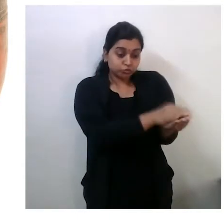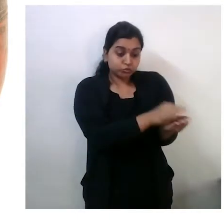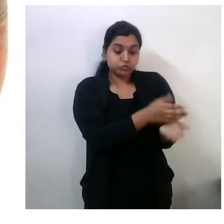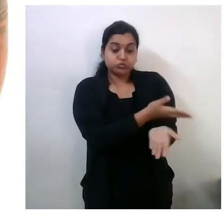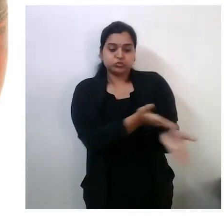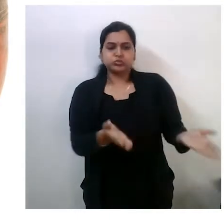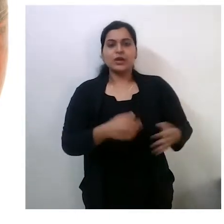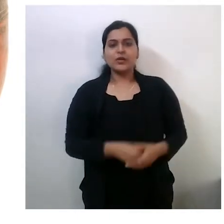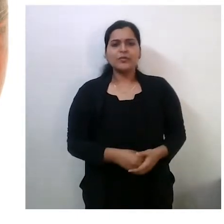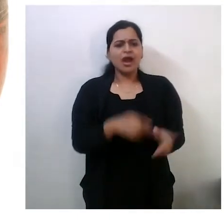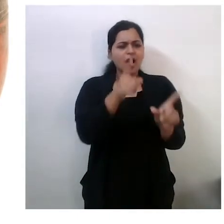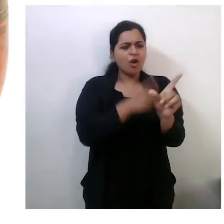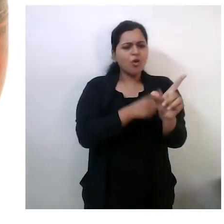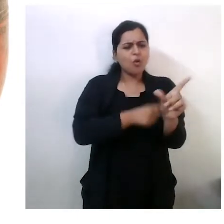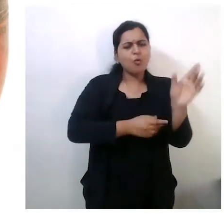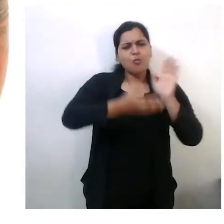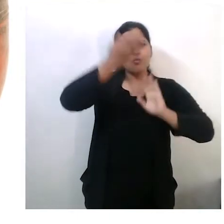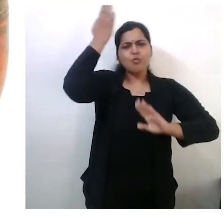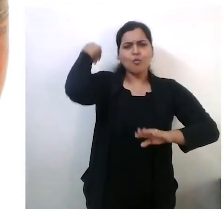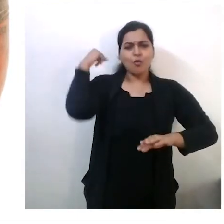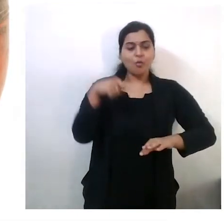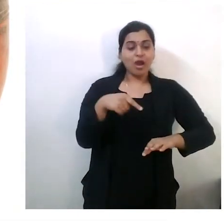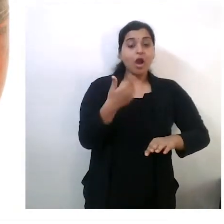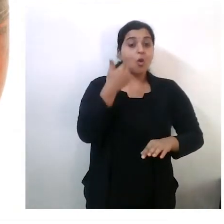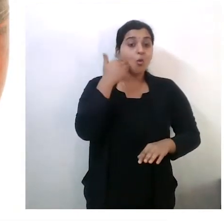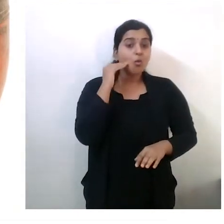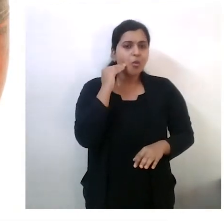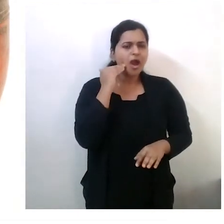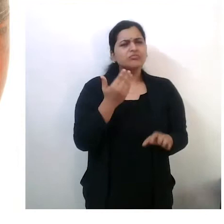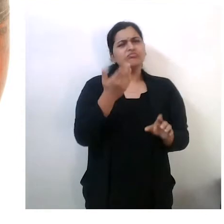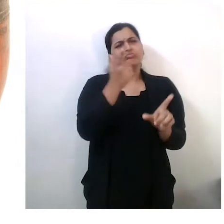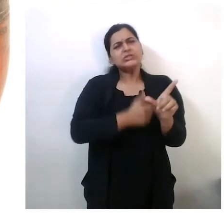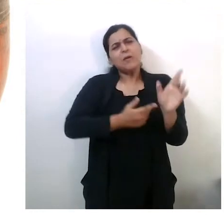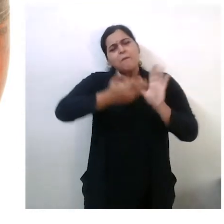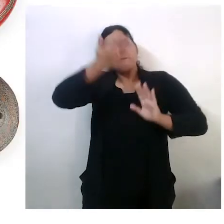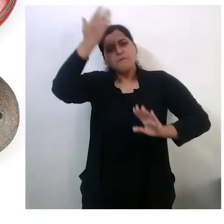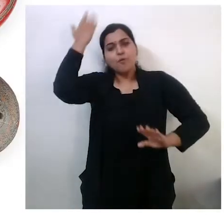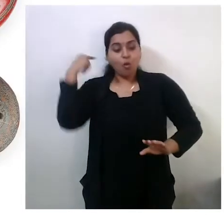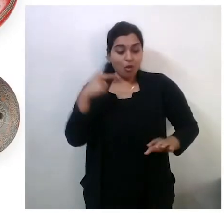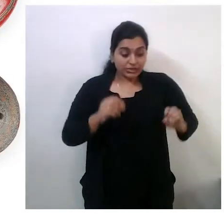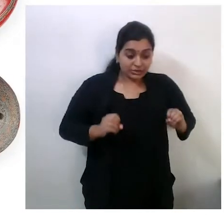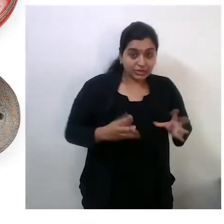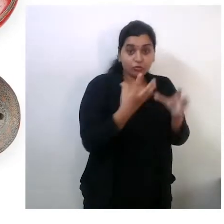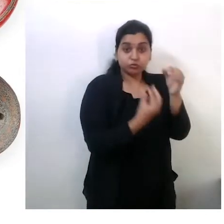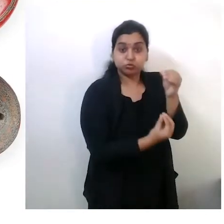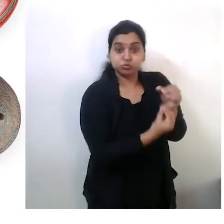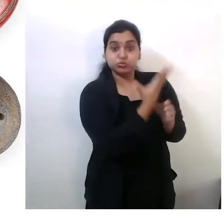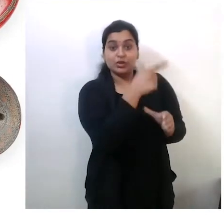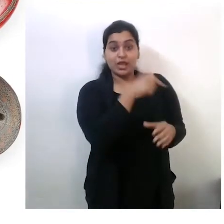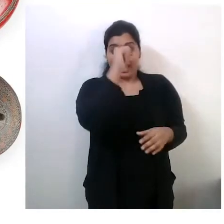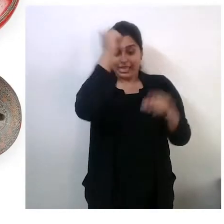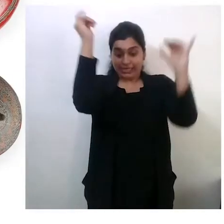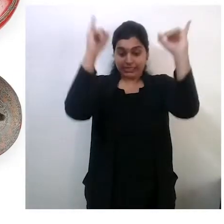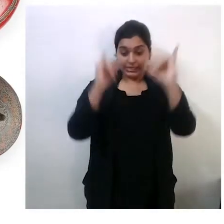one of the oldest crafts to be practiced in India, with its reference dating back to Ain Akbari. This craft was practiced in